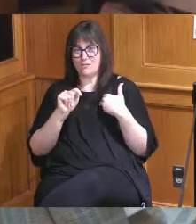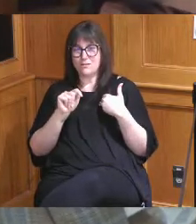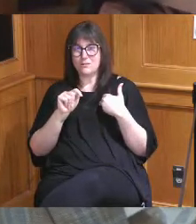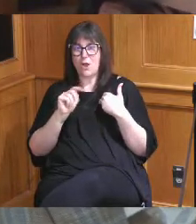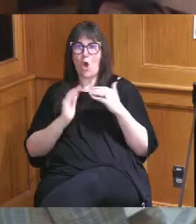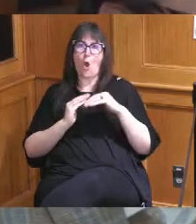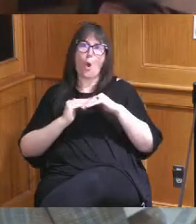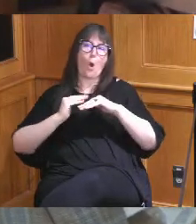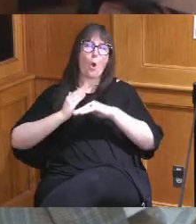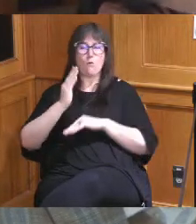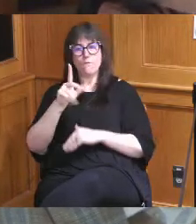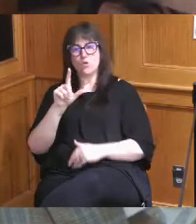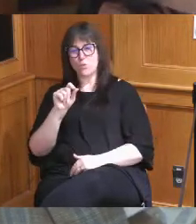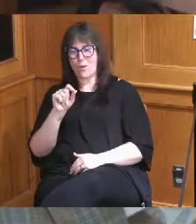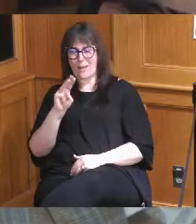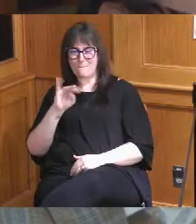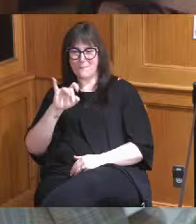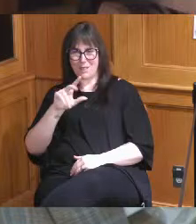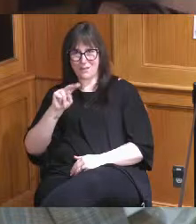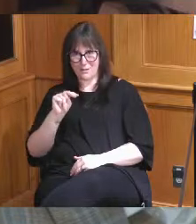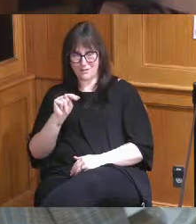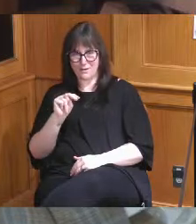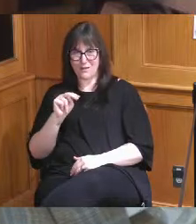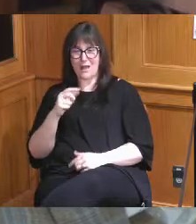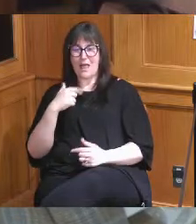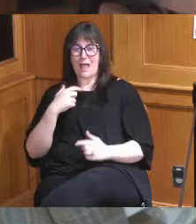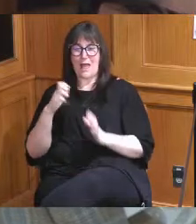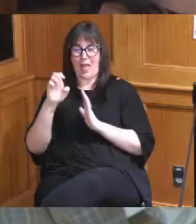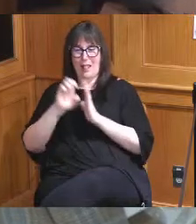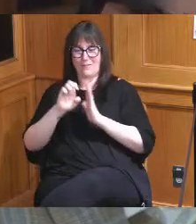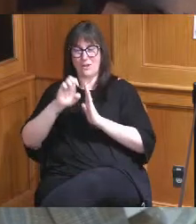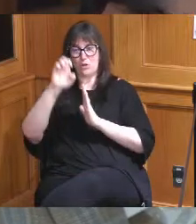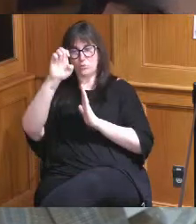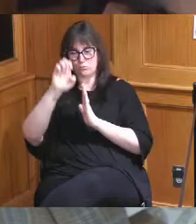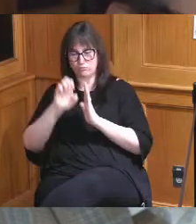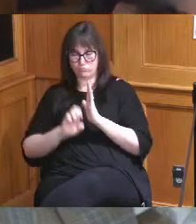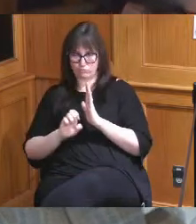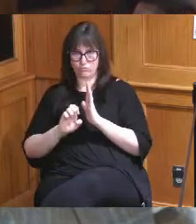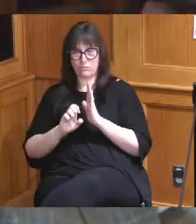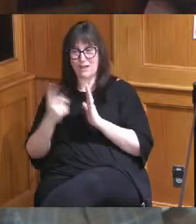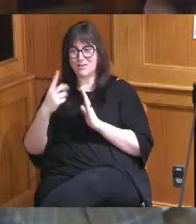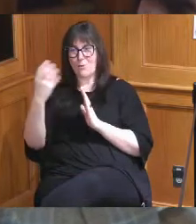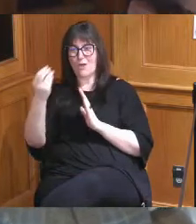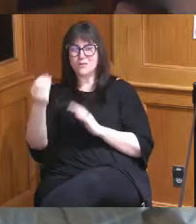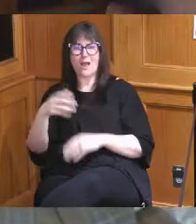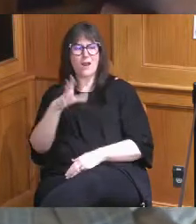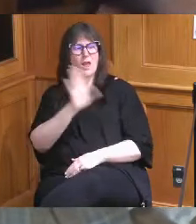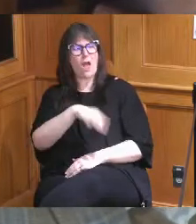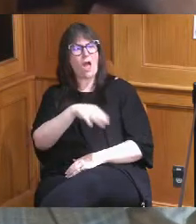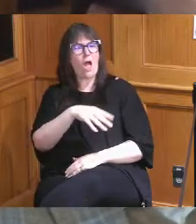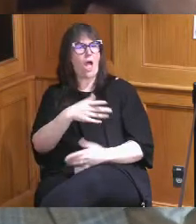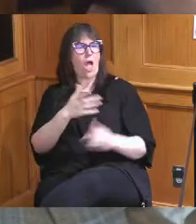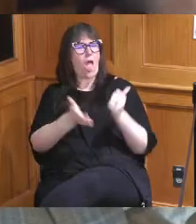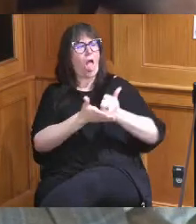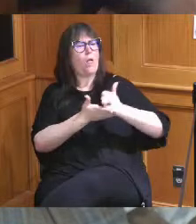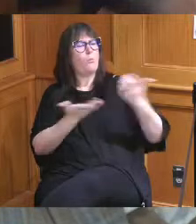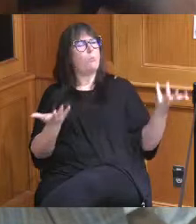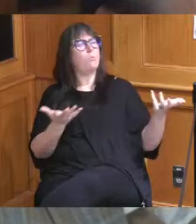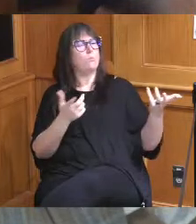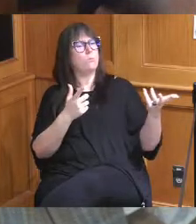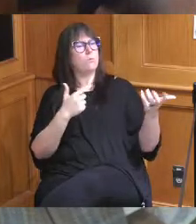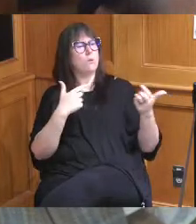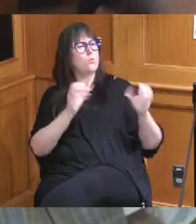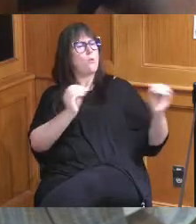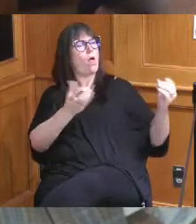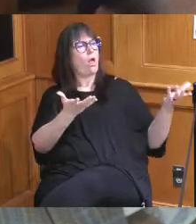million, for example. And then I would get on my elevator and go downstairs if somebody's outside and say, y'all ain't did nothing, I need help, I'm